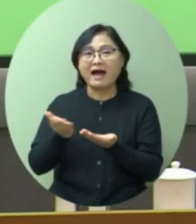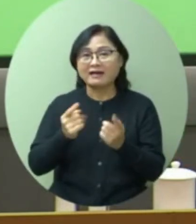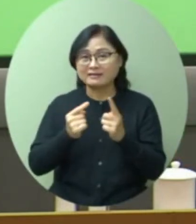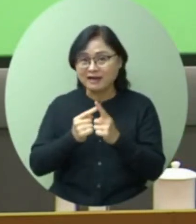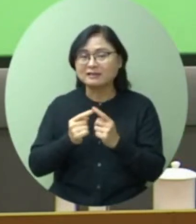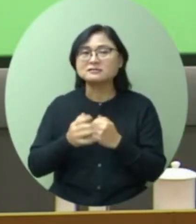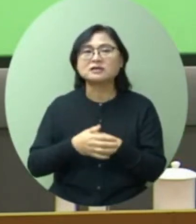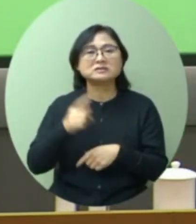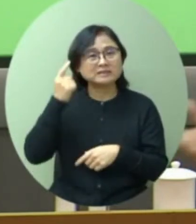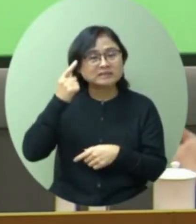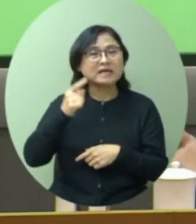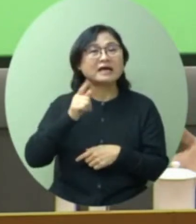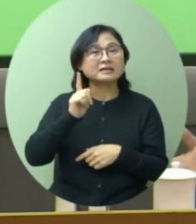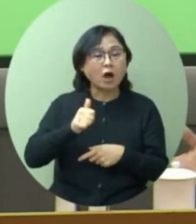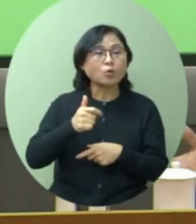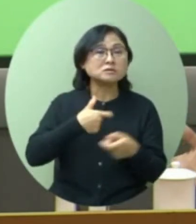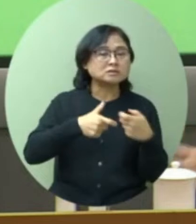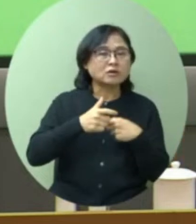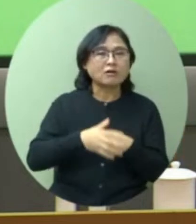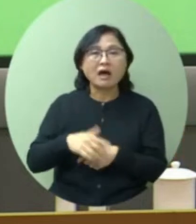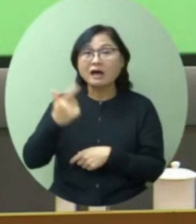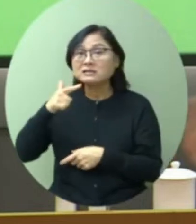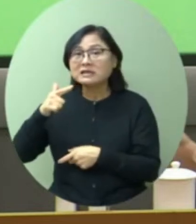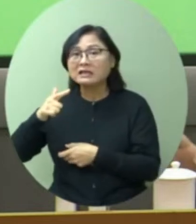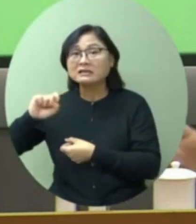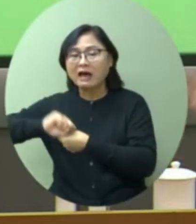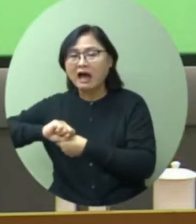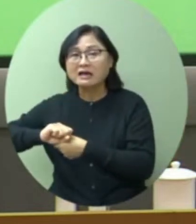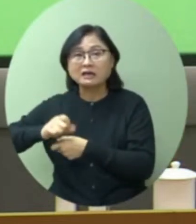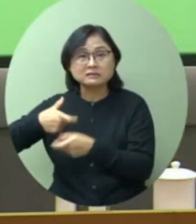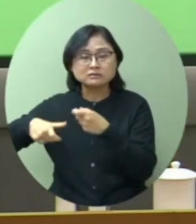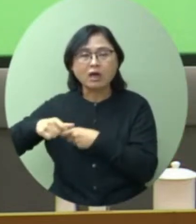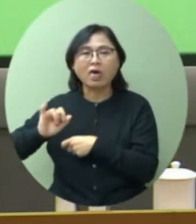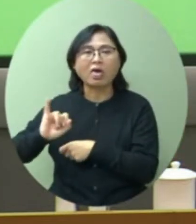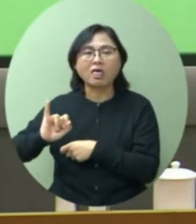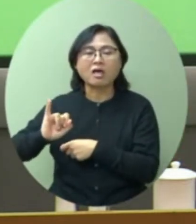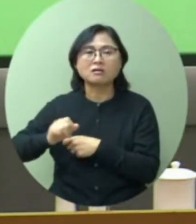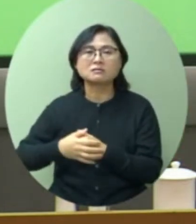We don't allow new registration afterwards.